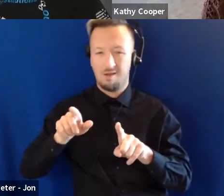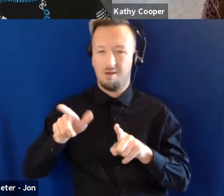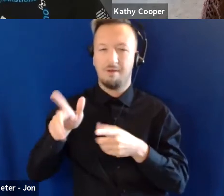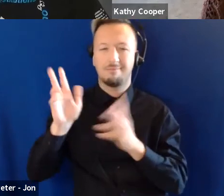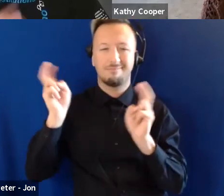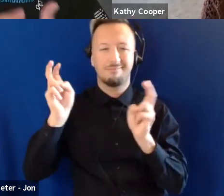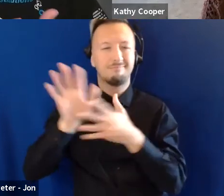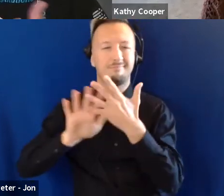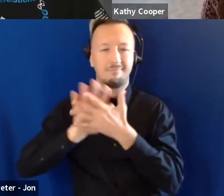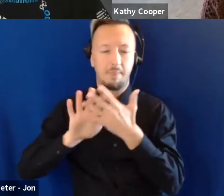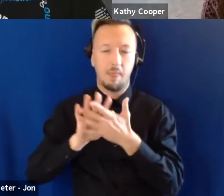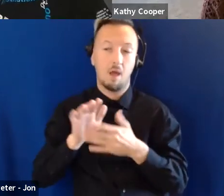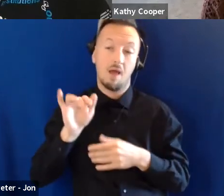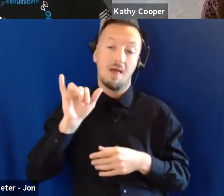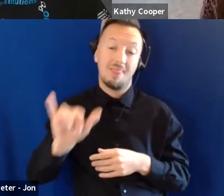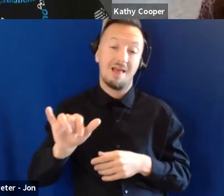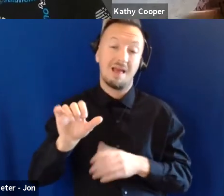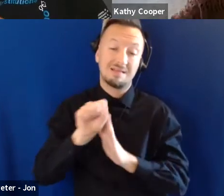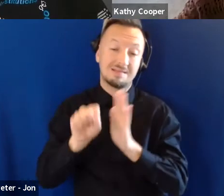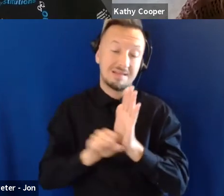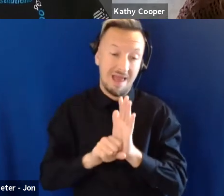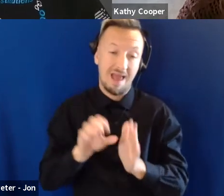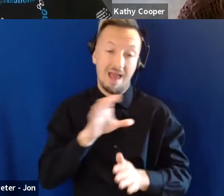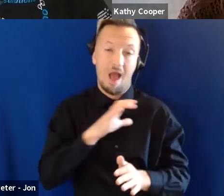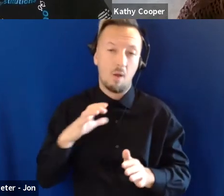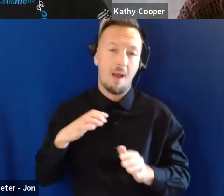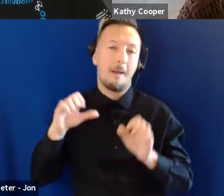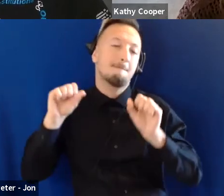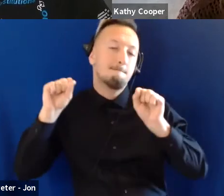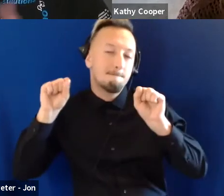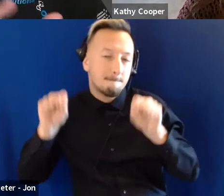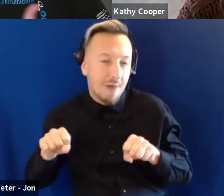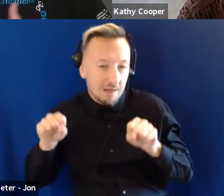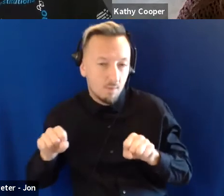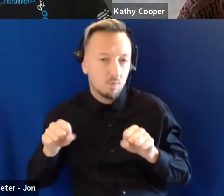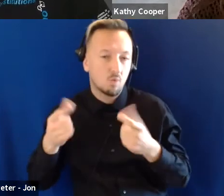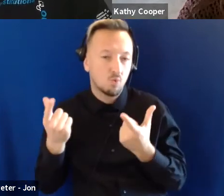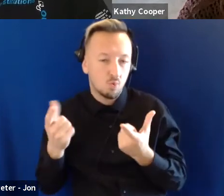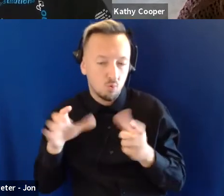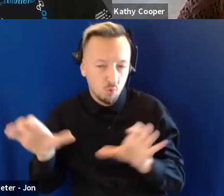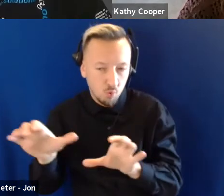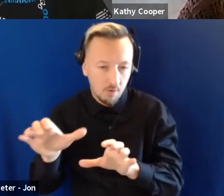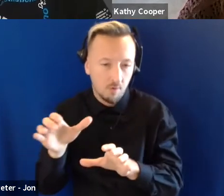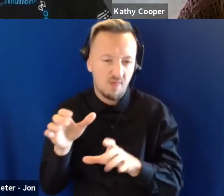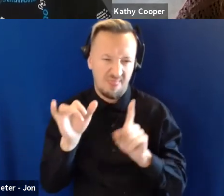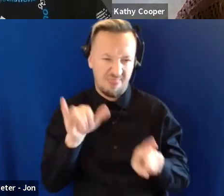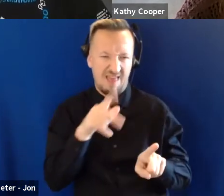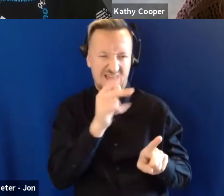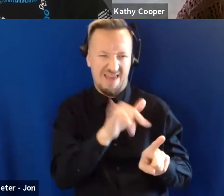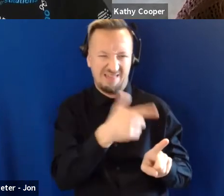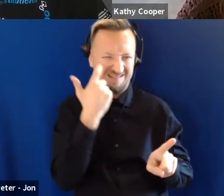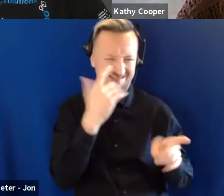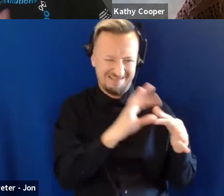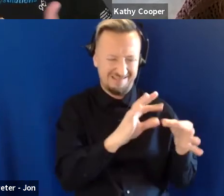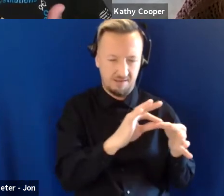other, and so the types of activities that Kathy was talking about at the end, sort of the last part there,